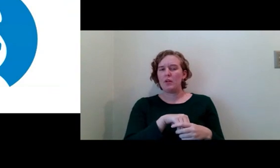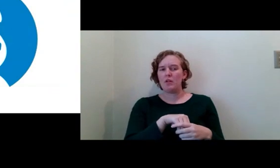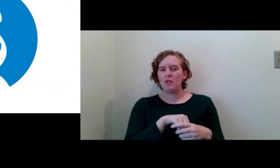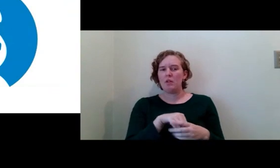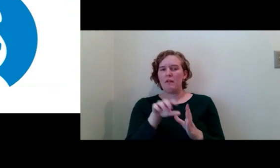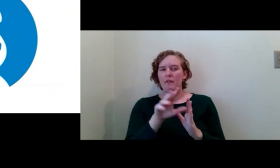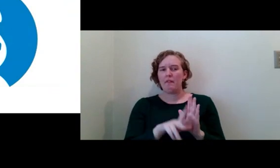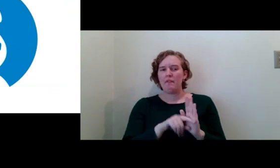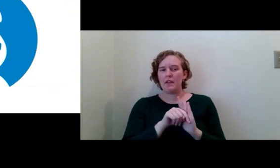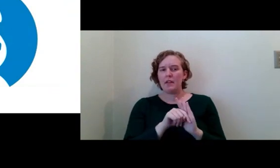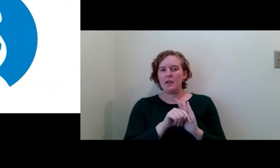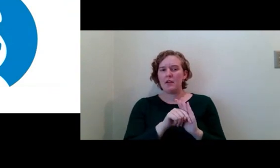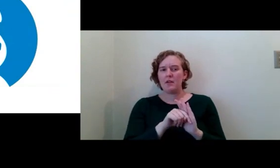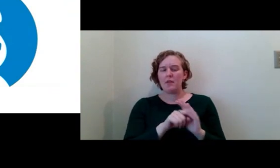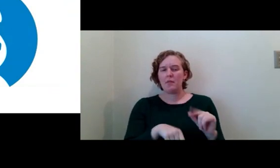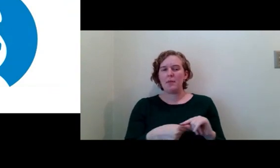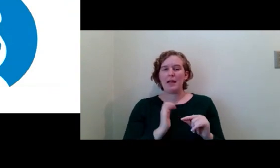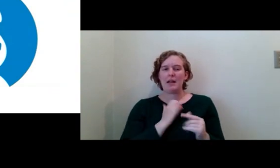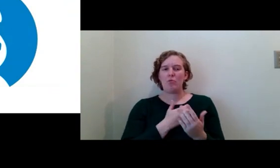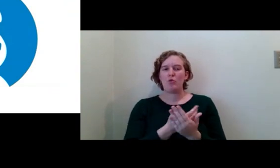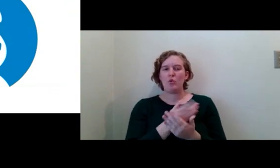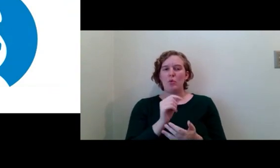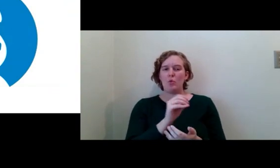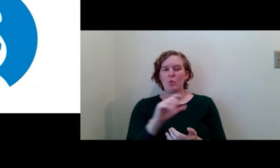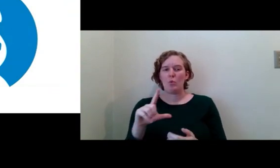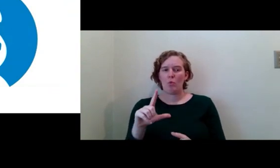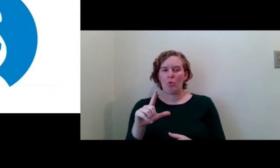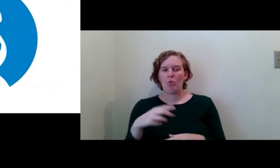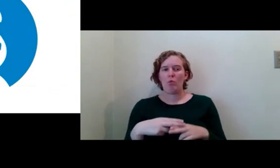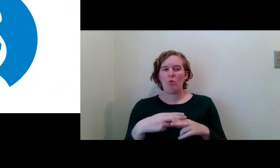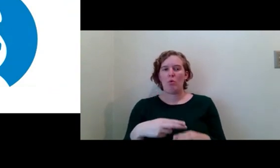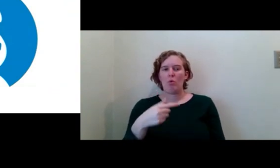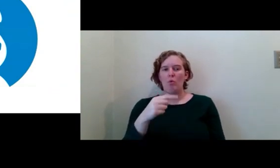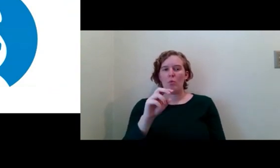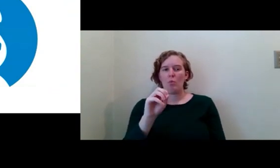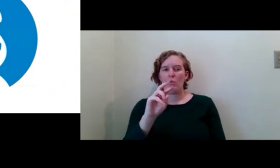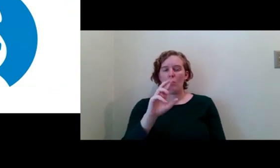video of our new tool called Quorum Studio, which is actually